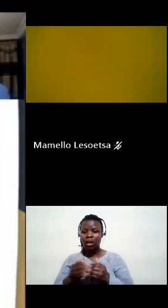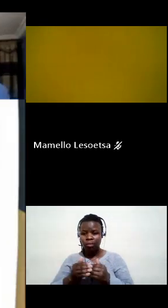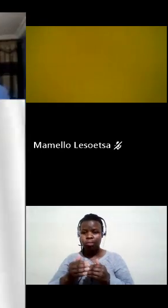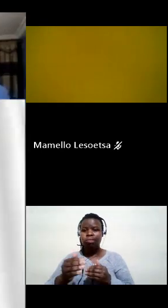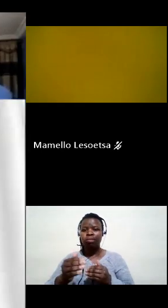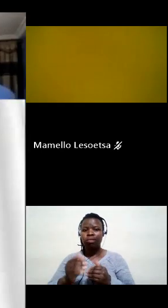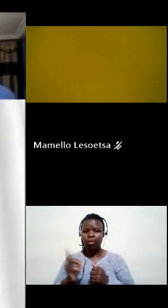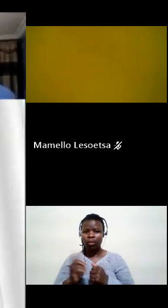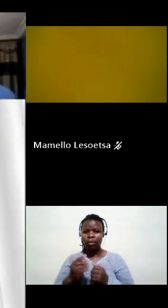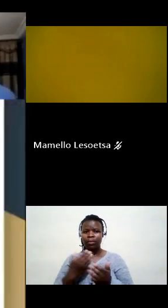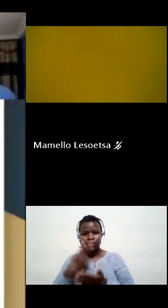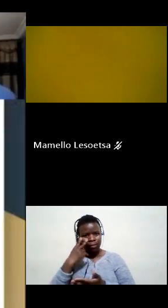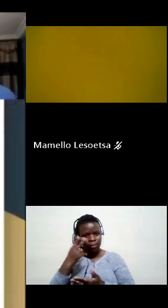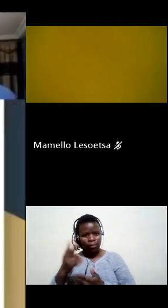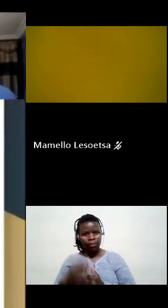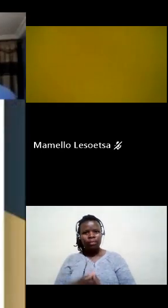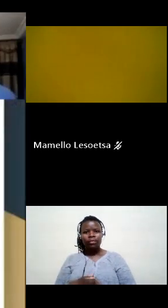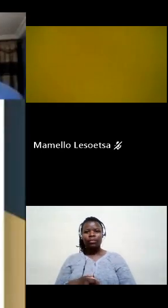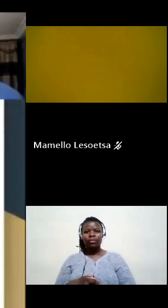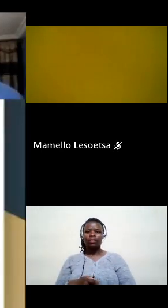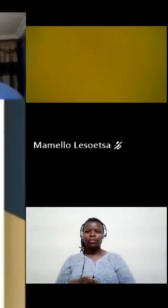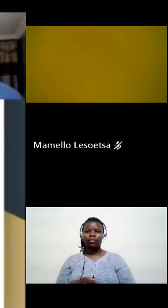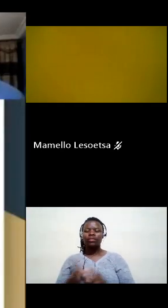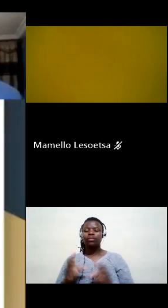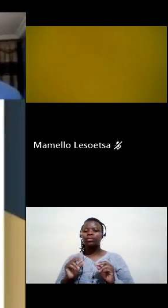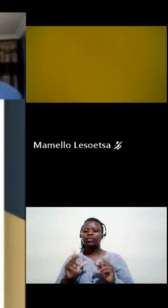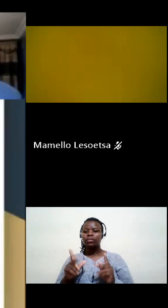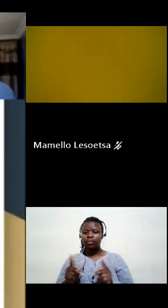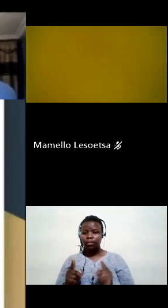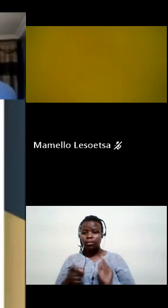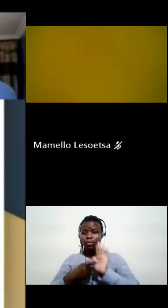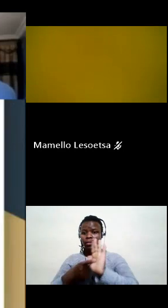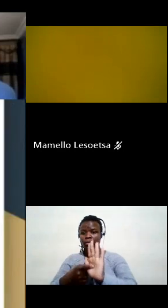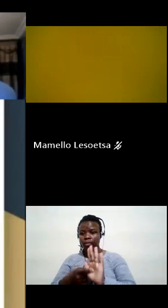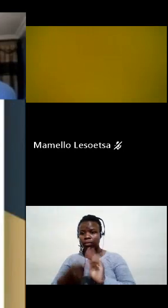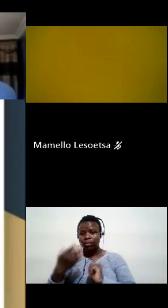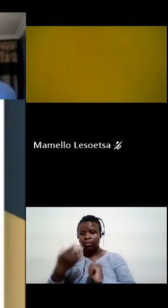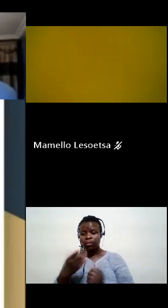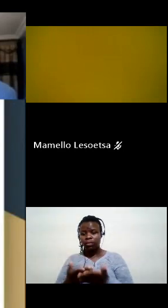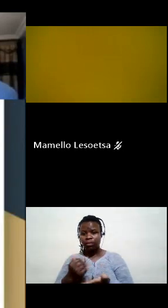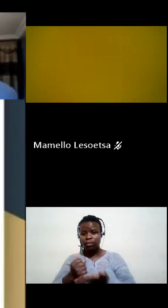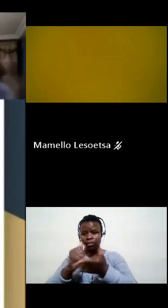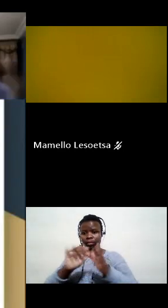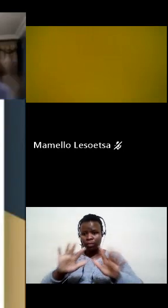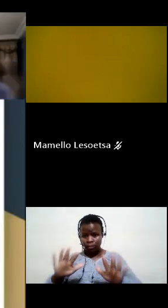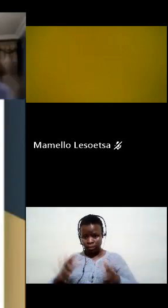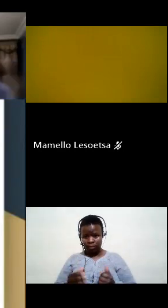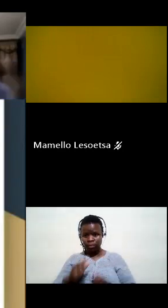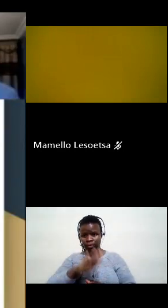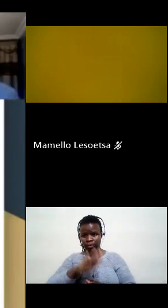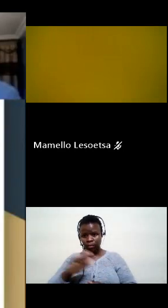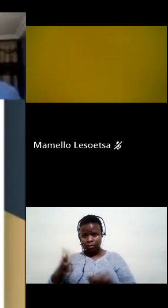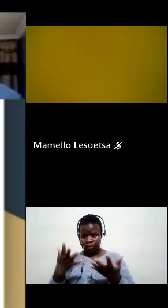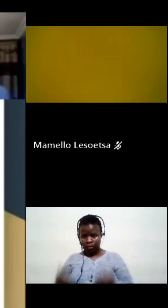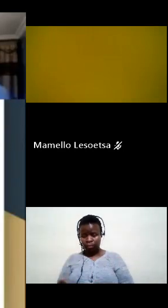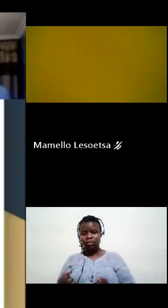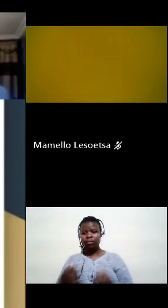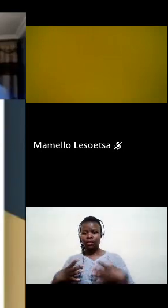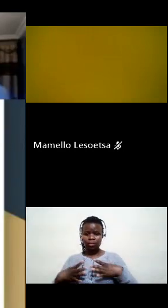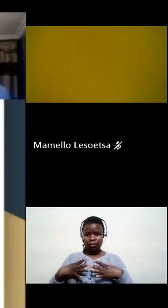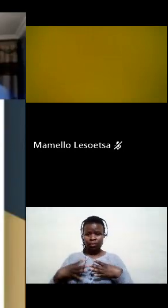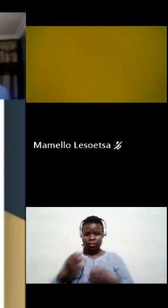see. So you have demonstrated how you can help children with physical impairments or physical disabilities. Who